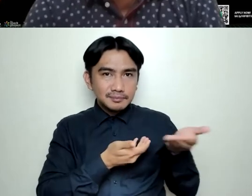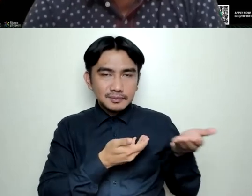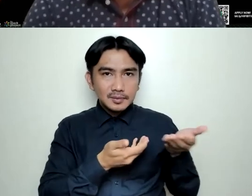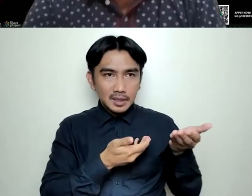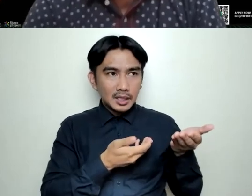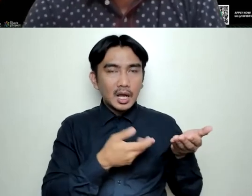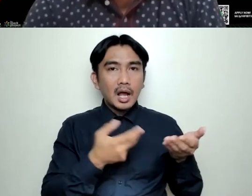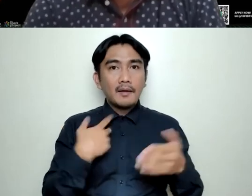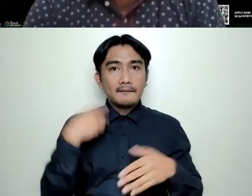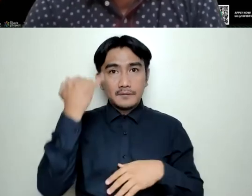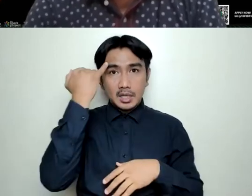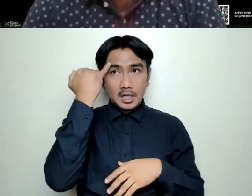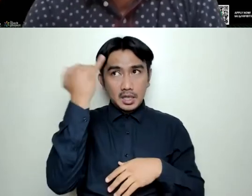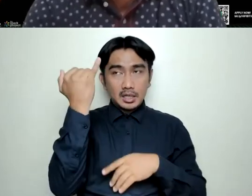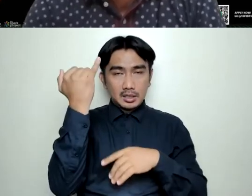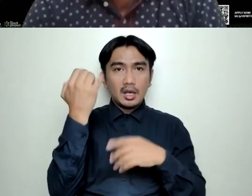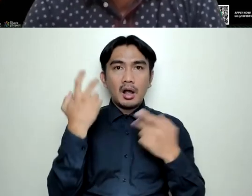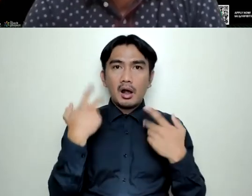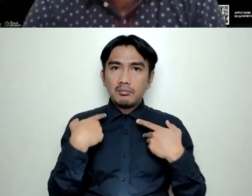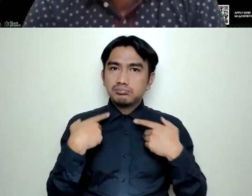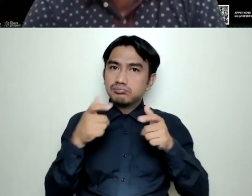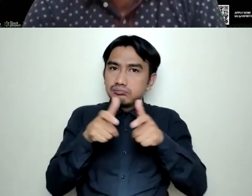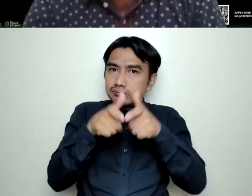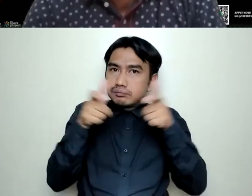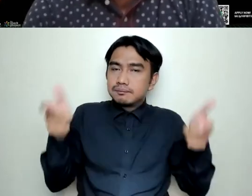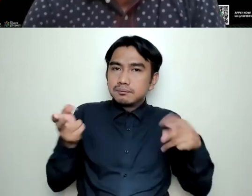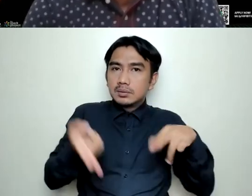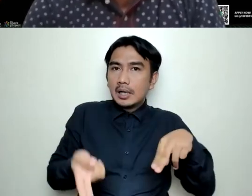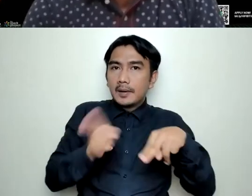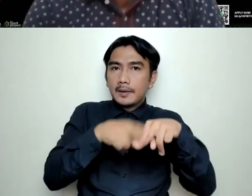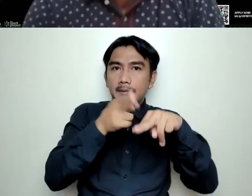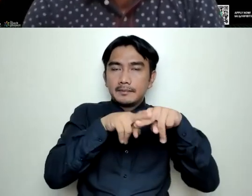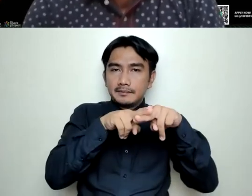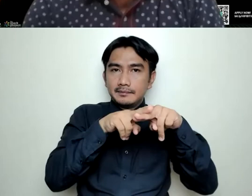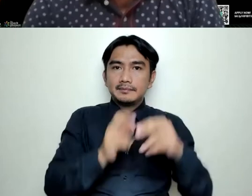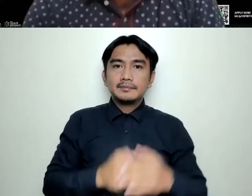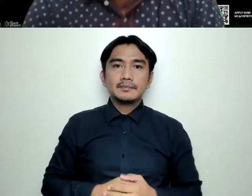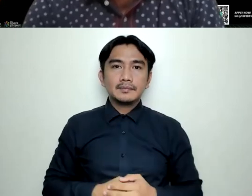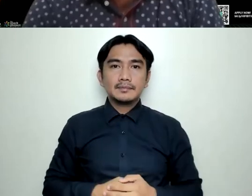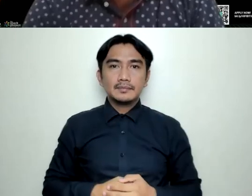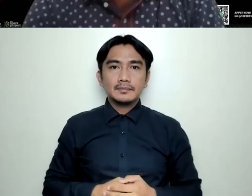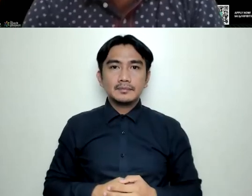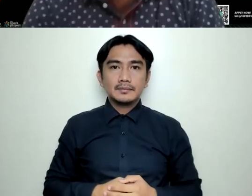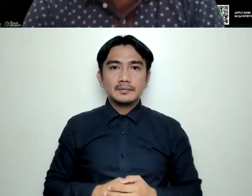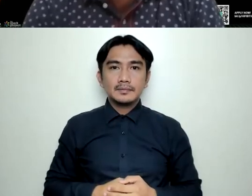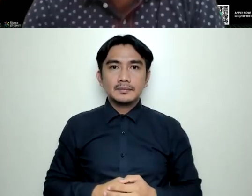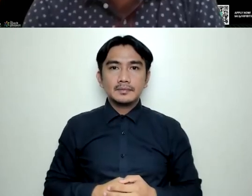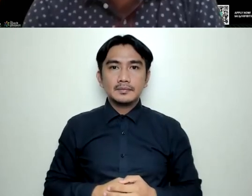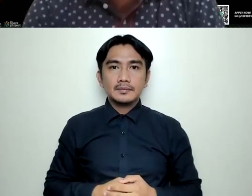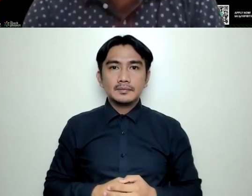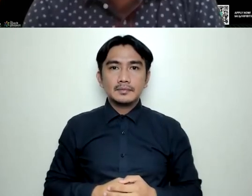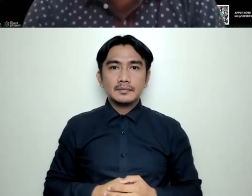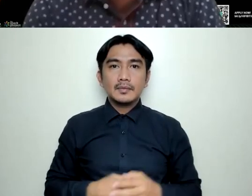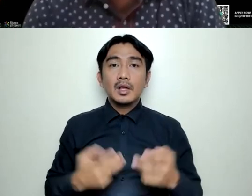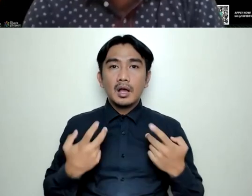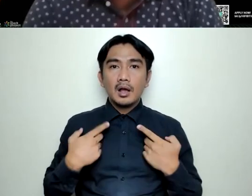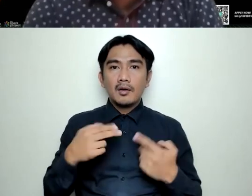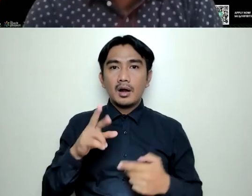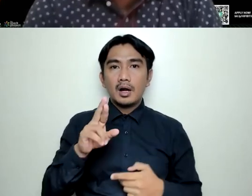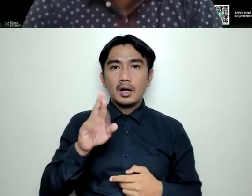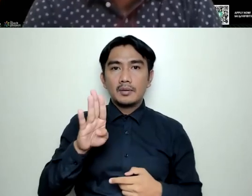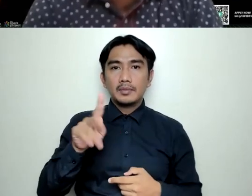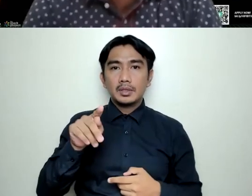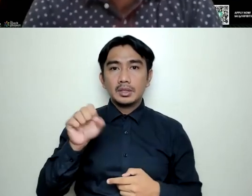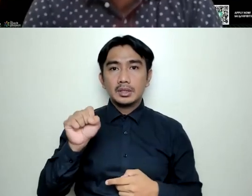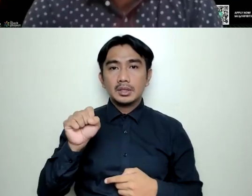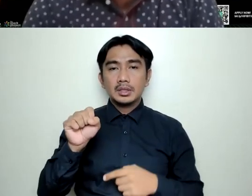into something bigger than an idea, right? So that's my tip. No, so we do have our BTS incubation program. The